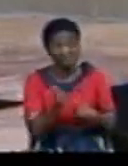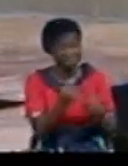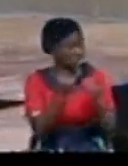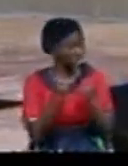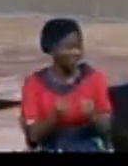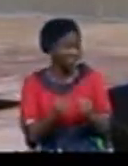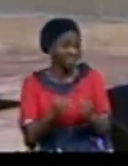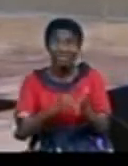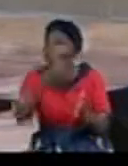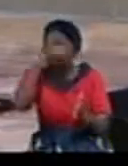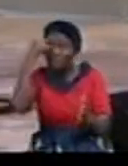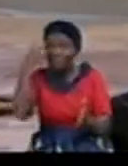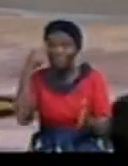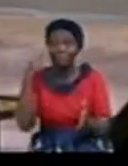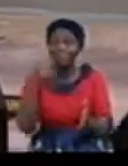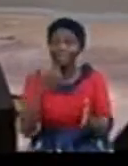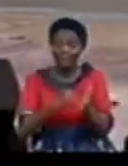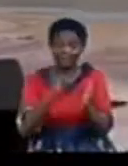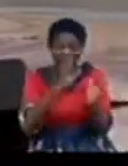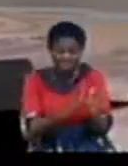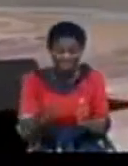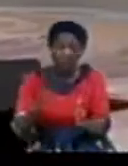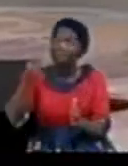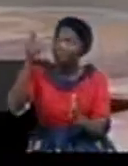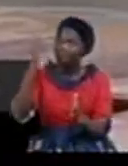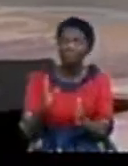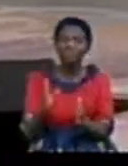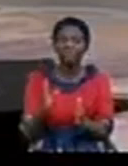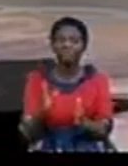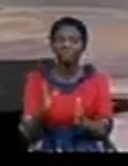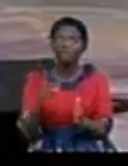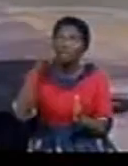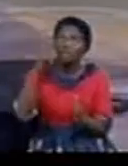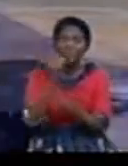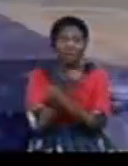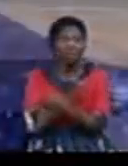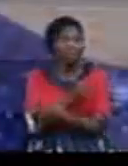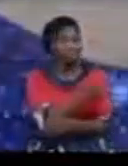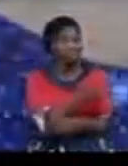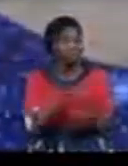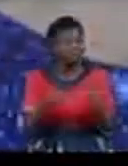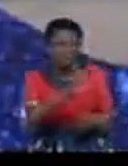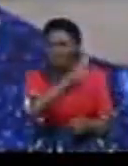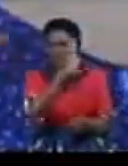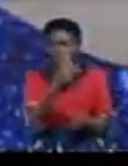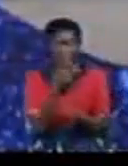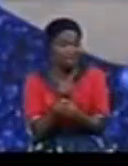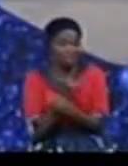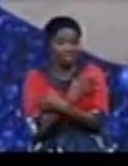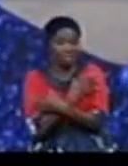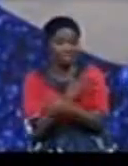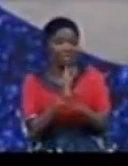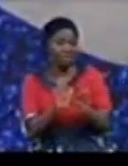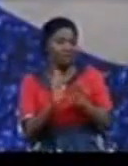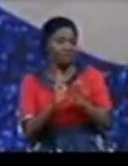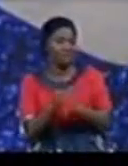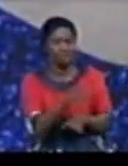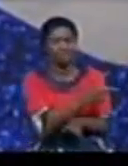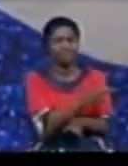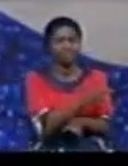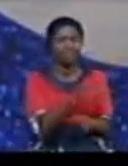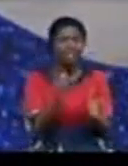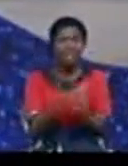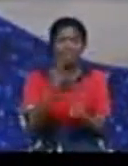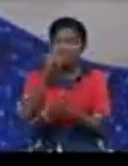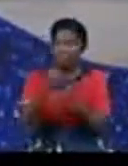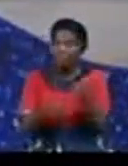power could you have? He loved them, but he never feared them. That's what sanctification does. He